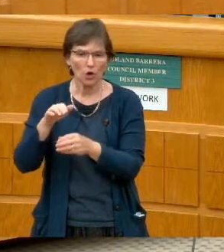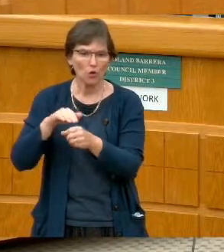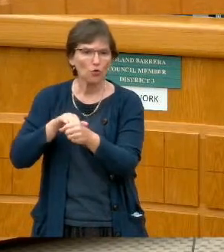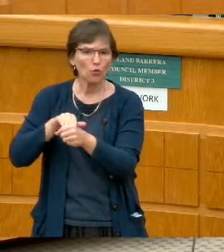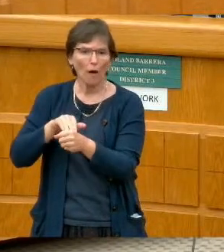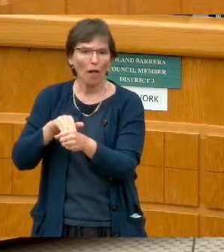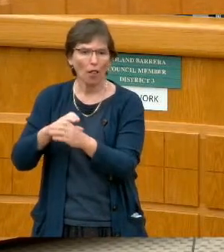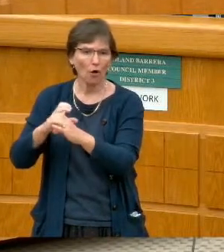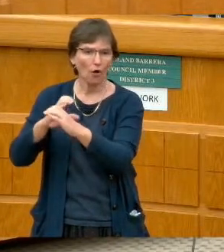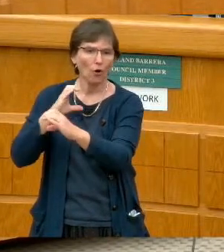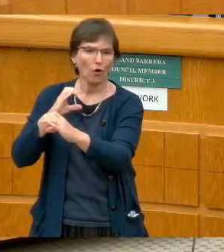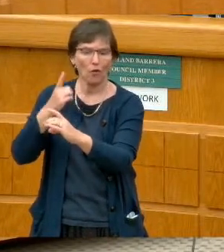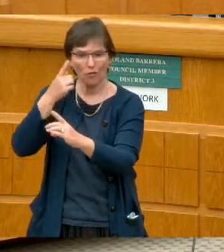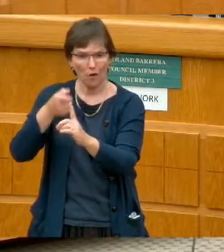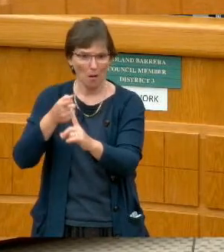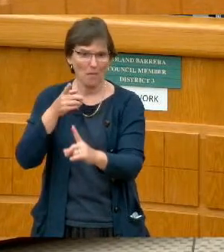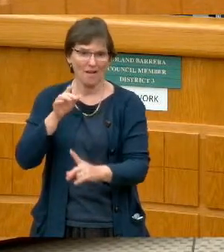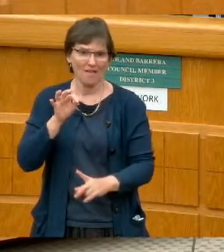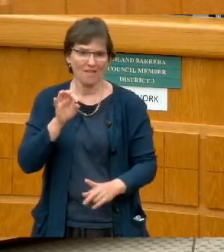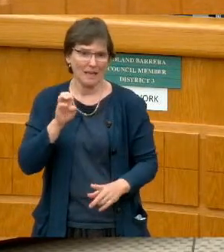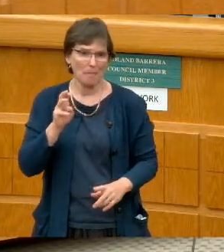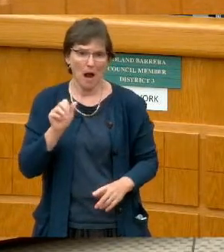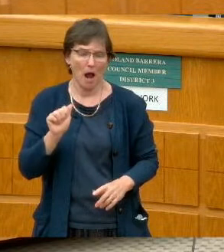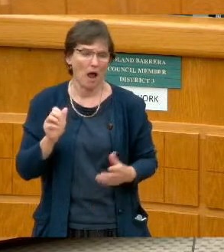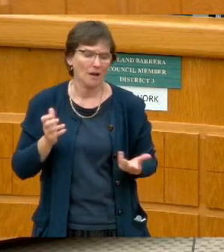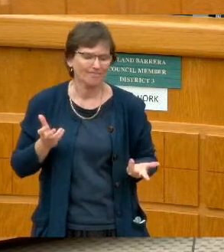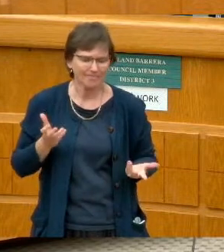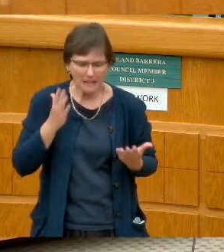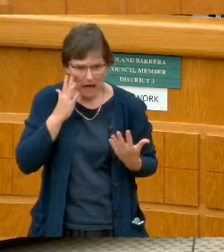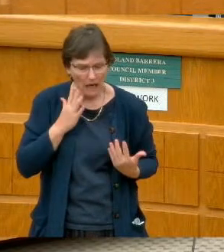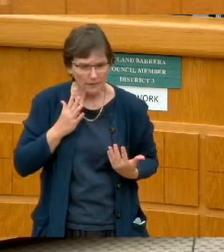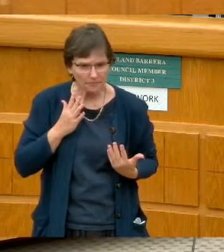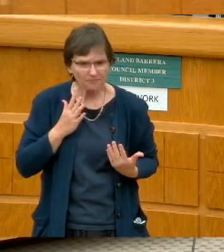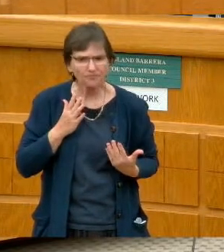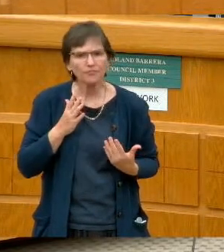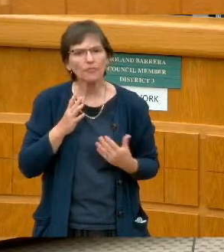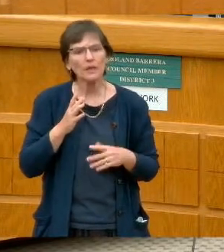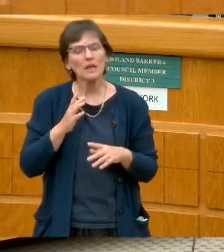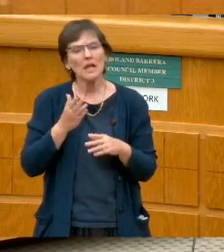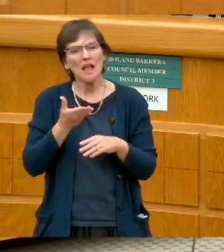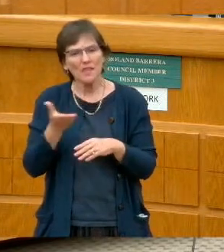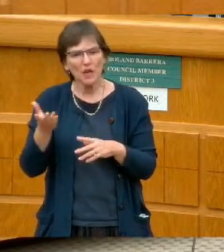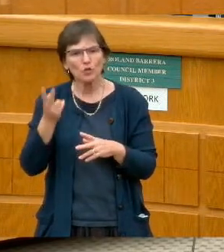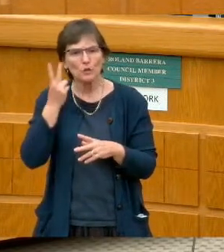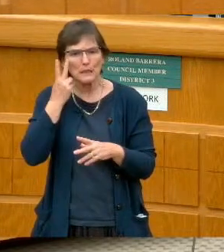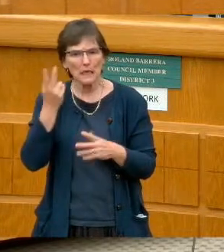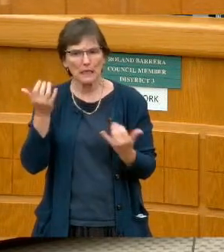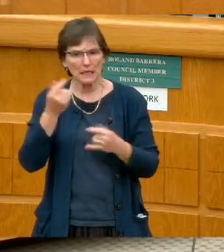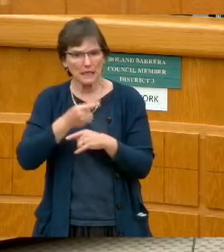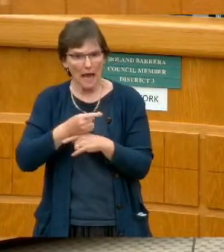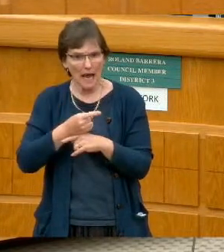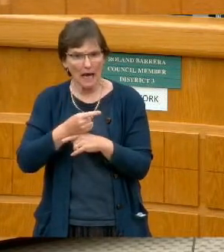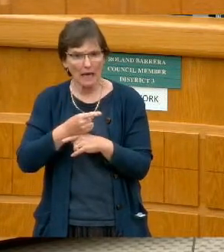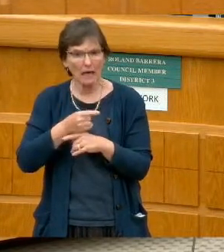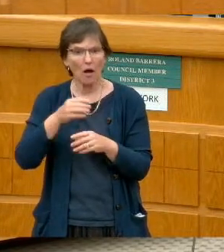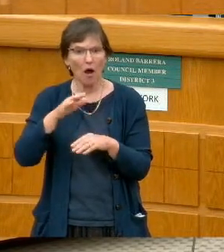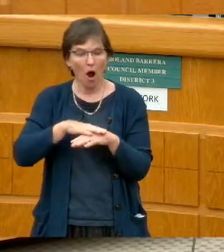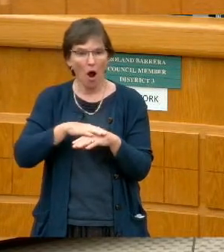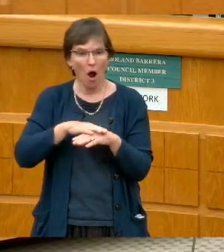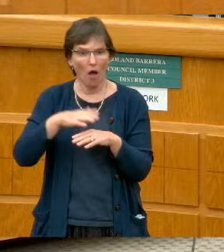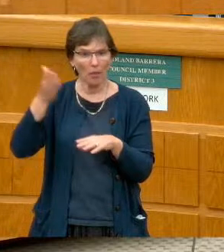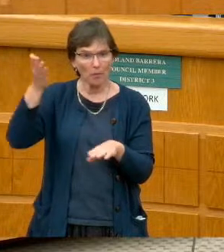we did over the last month. And the daily case data that you see here in the press briefing isn't the